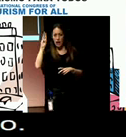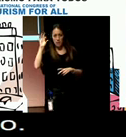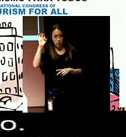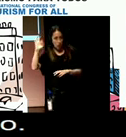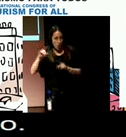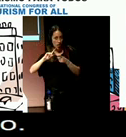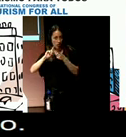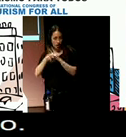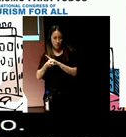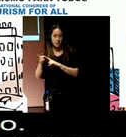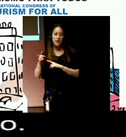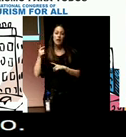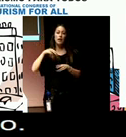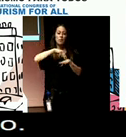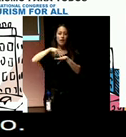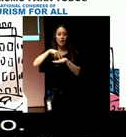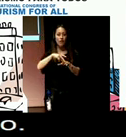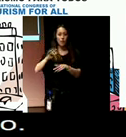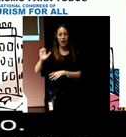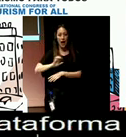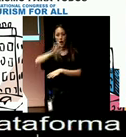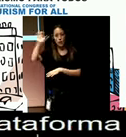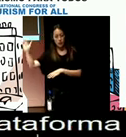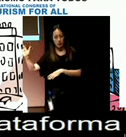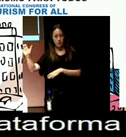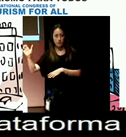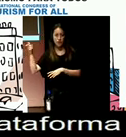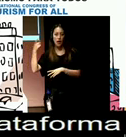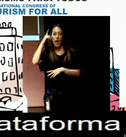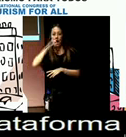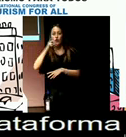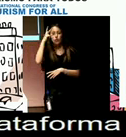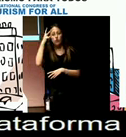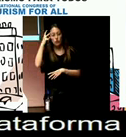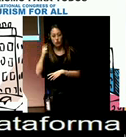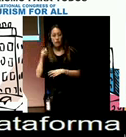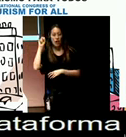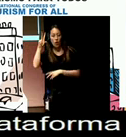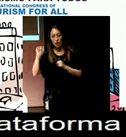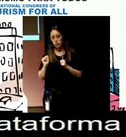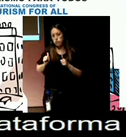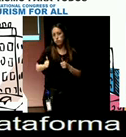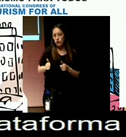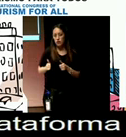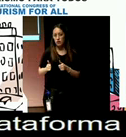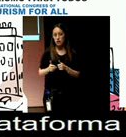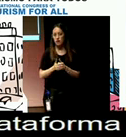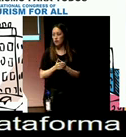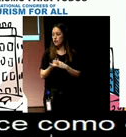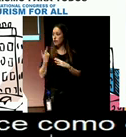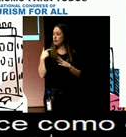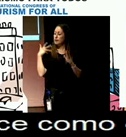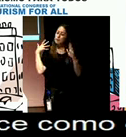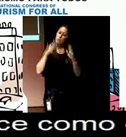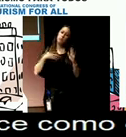for Proposals in 2012. And what I want to show you here today is the follow-through